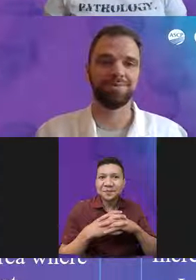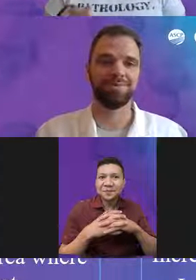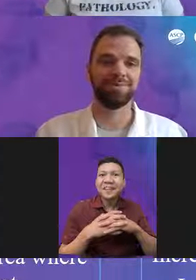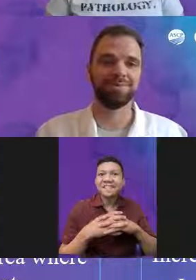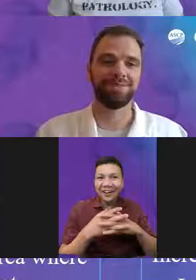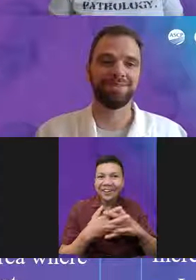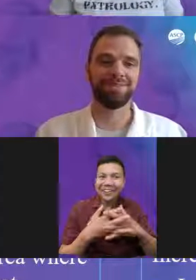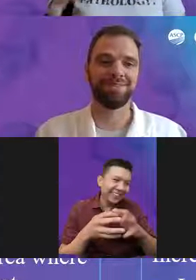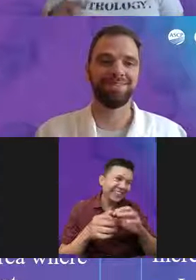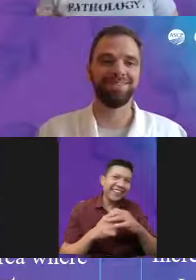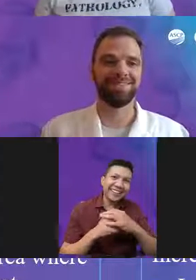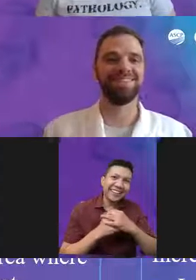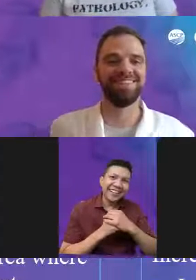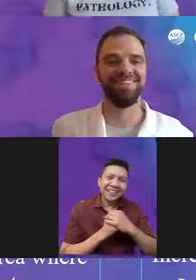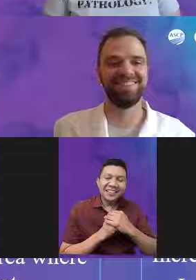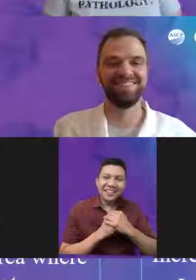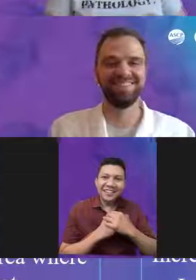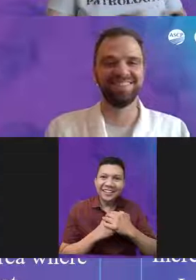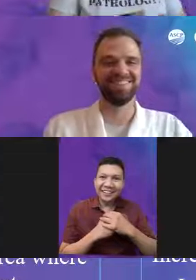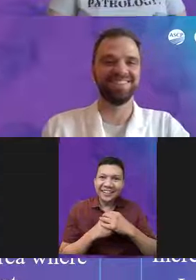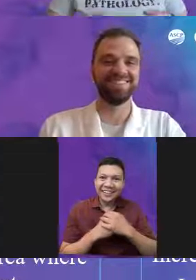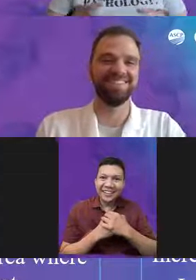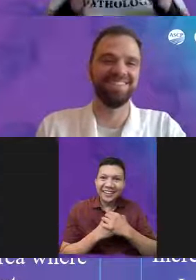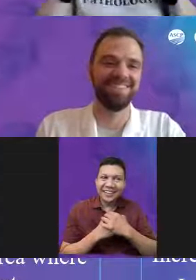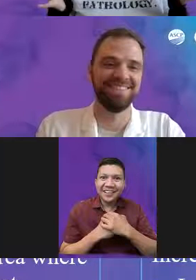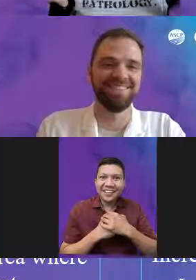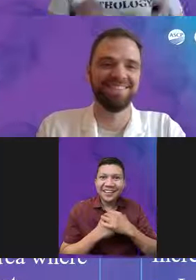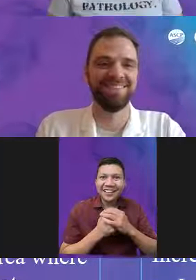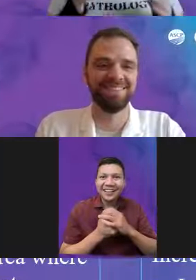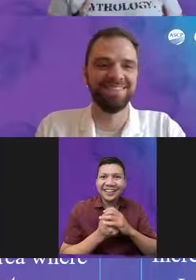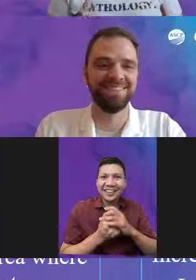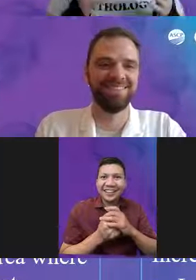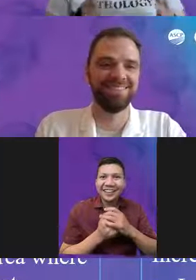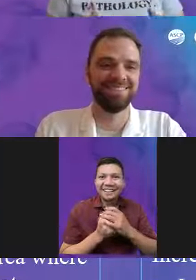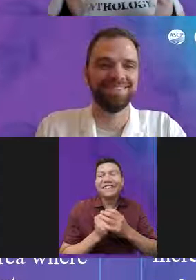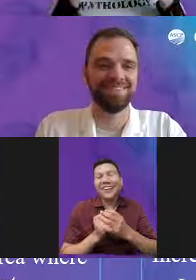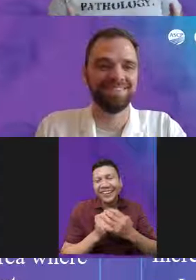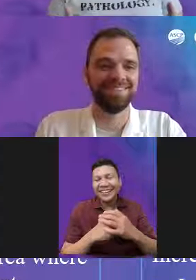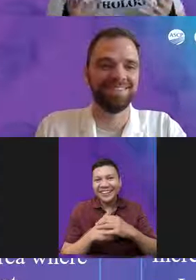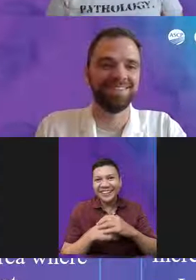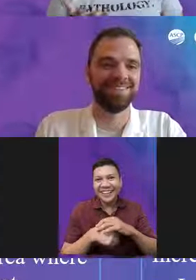And then I talk about another one, I'm like, oh, that's my favorite. And then I keep talking and I'm like, oh, they're all my favorite.